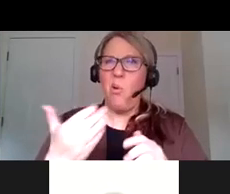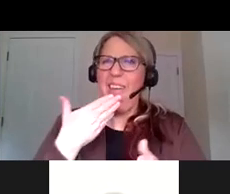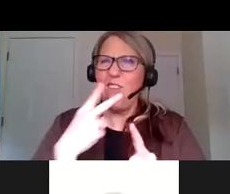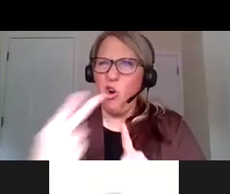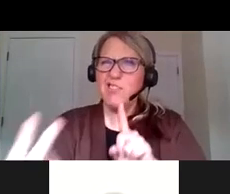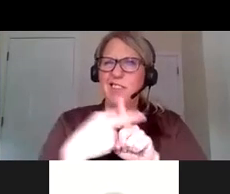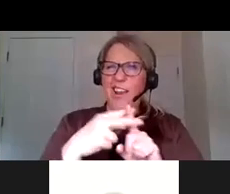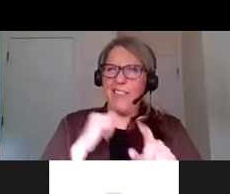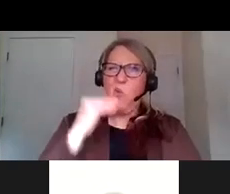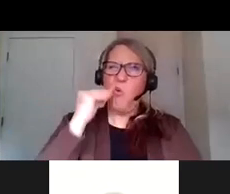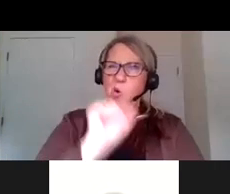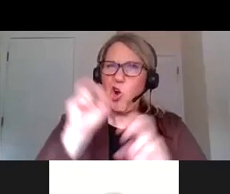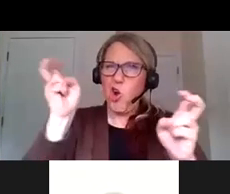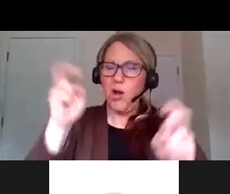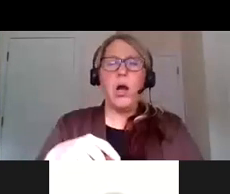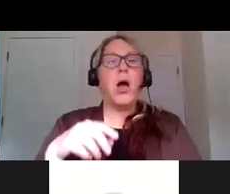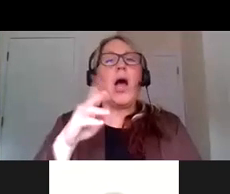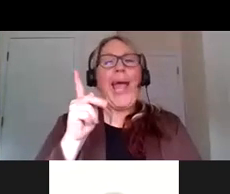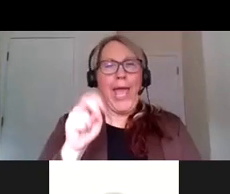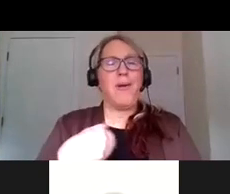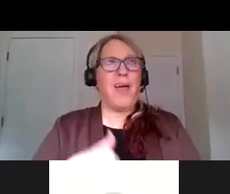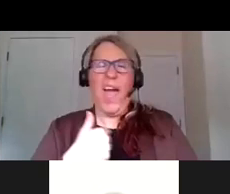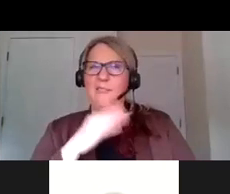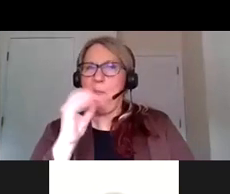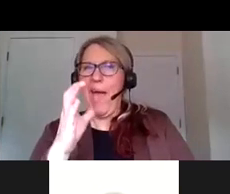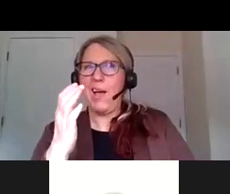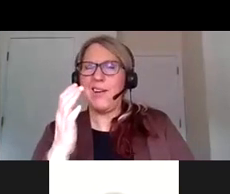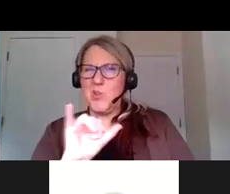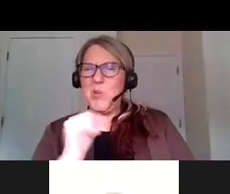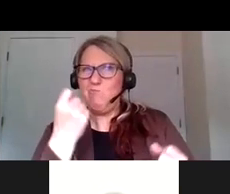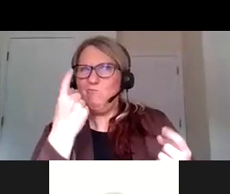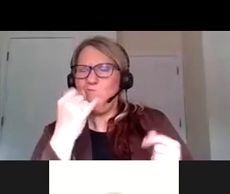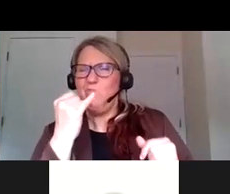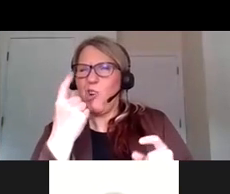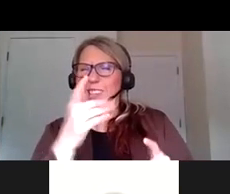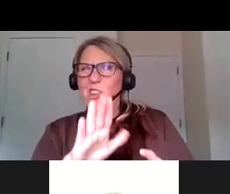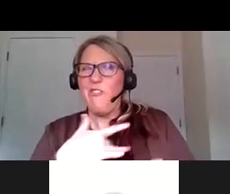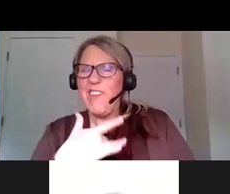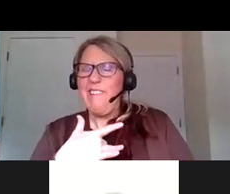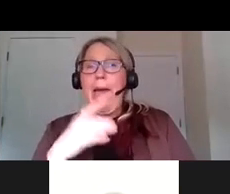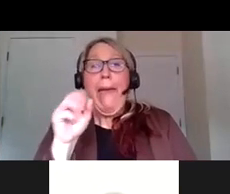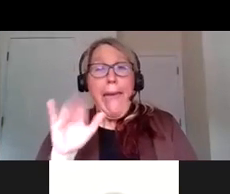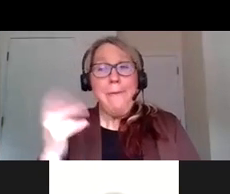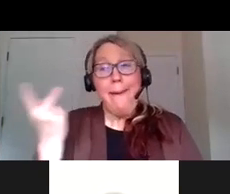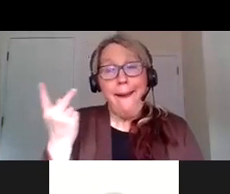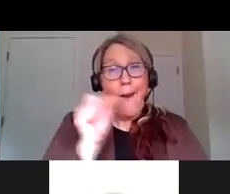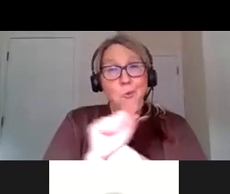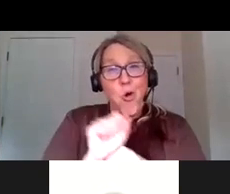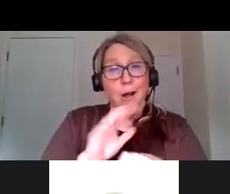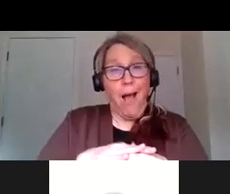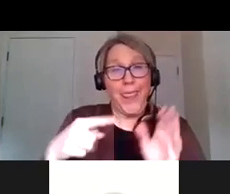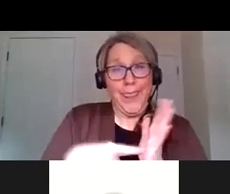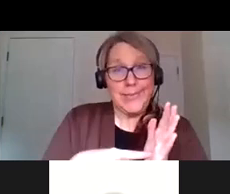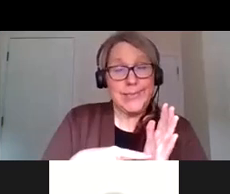Yeah, and I hear you on the Mac. I have a Mac too. And Amy and I, when we were working on the assignment